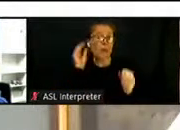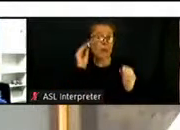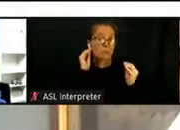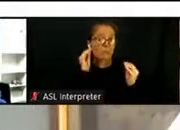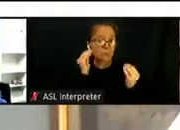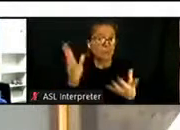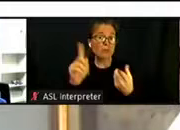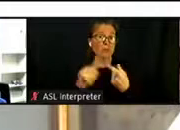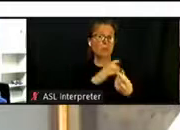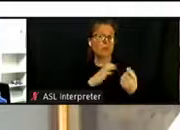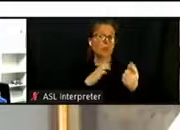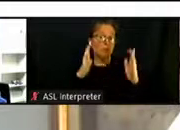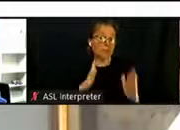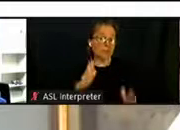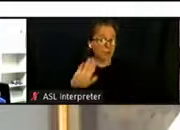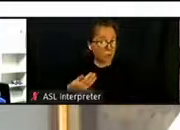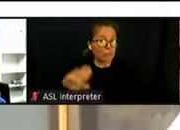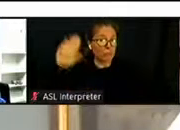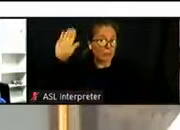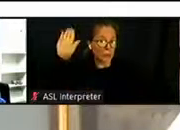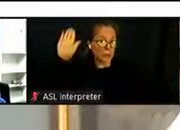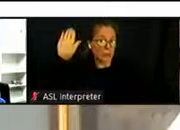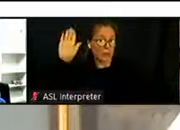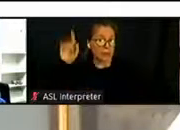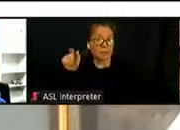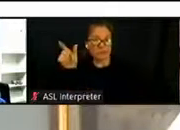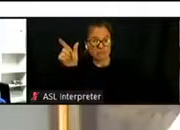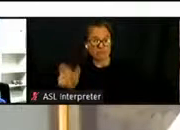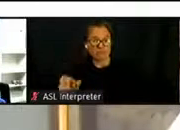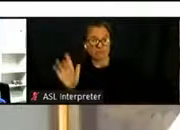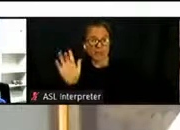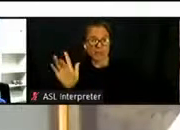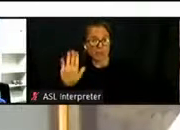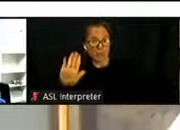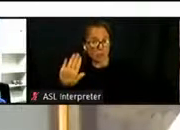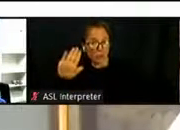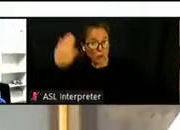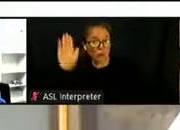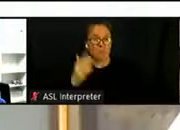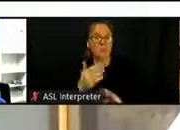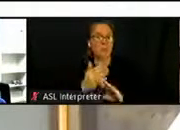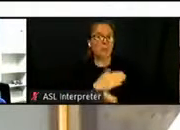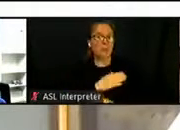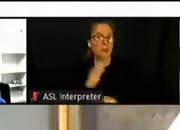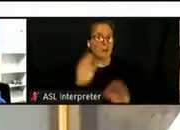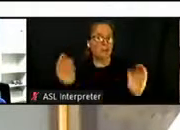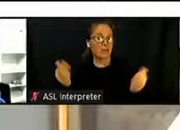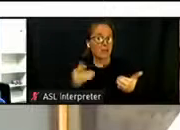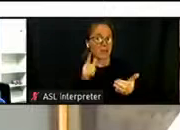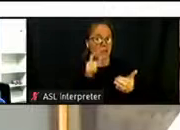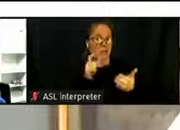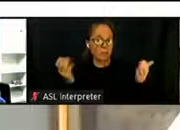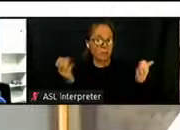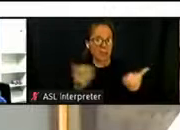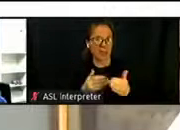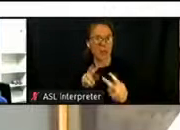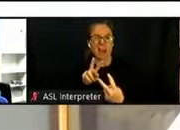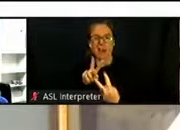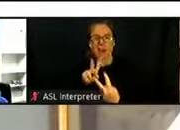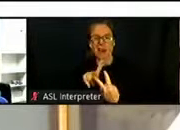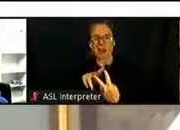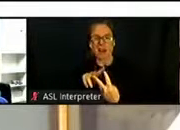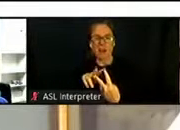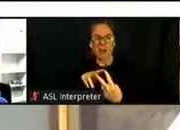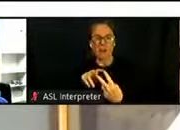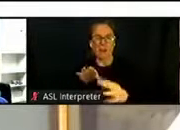their hand. So before I introduce you to your commissioners, I did want to give a couple of basics about why we're here